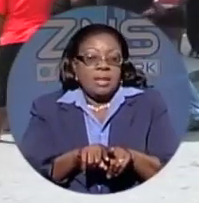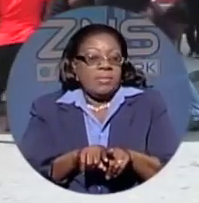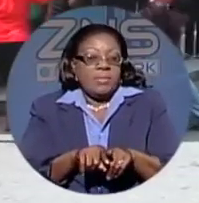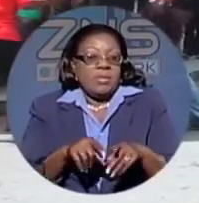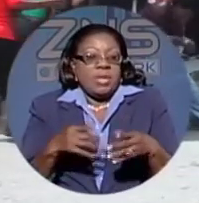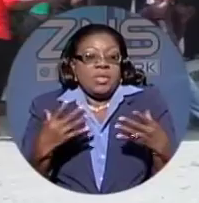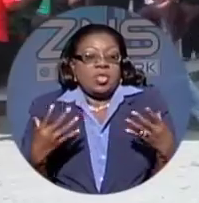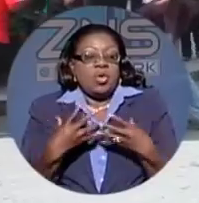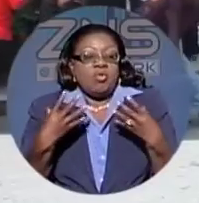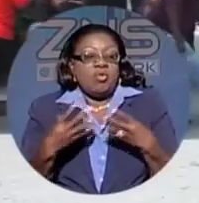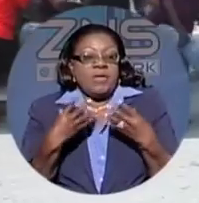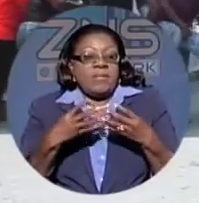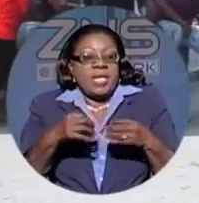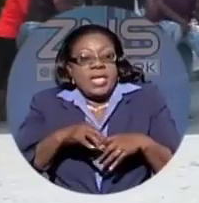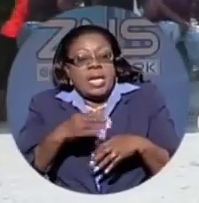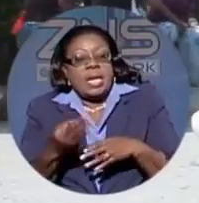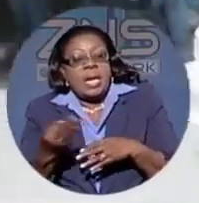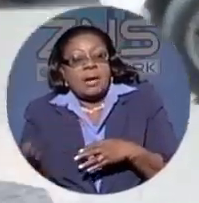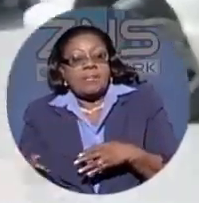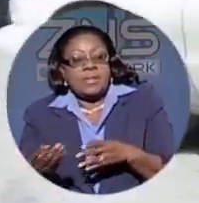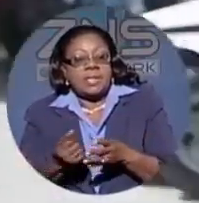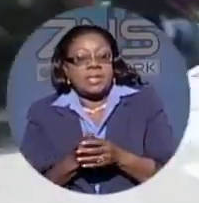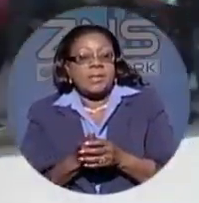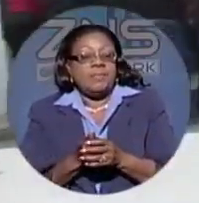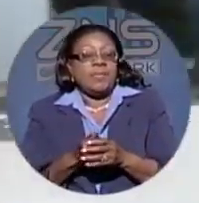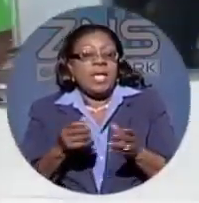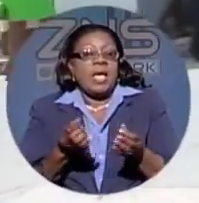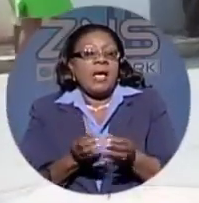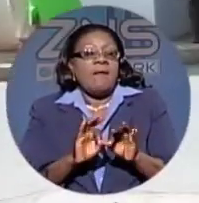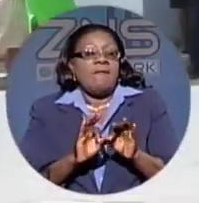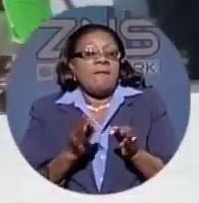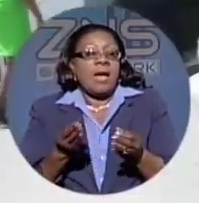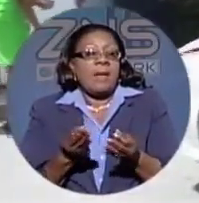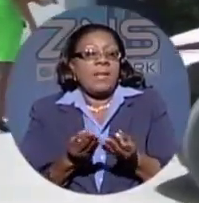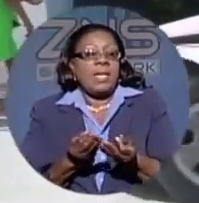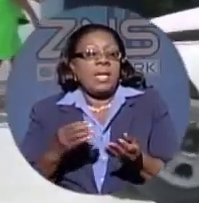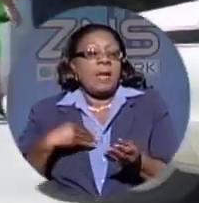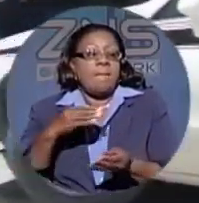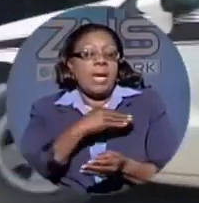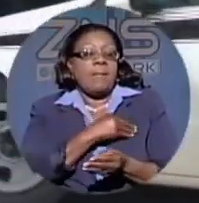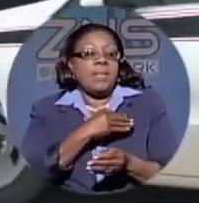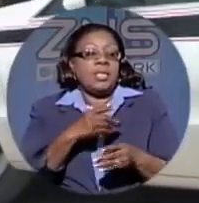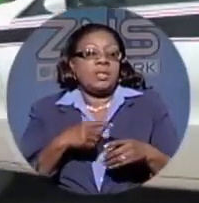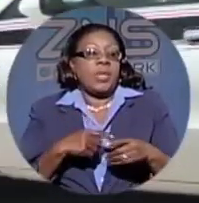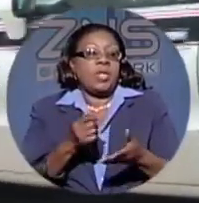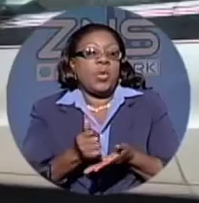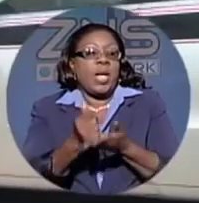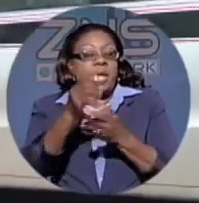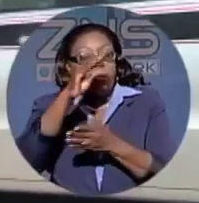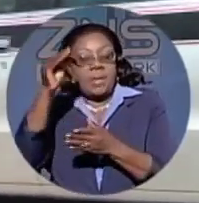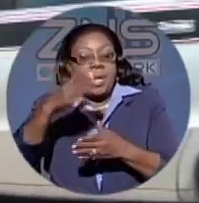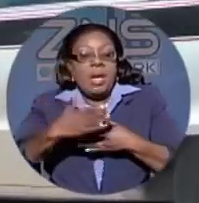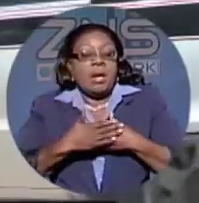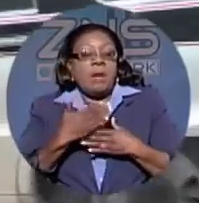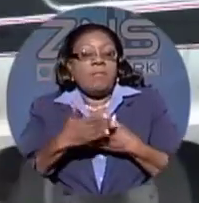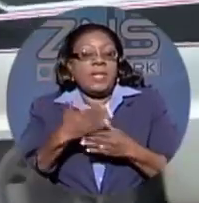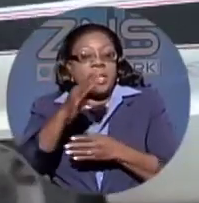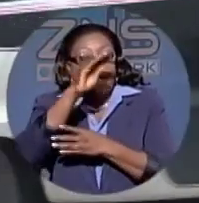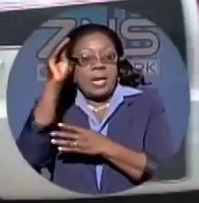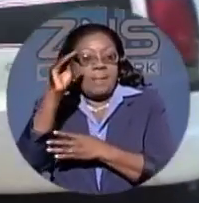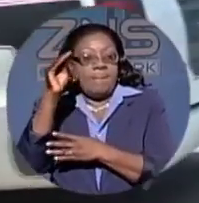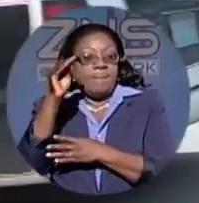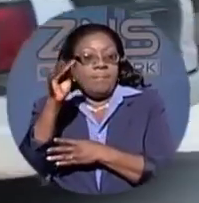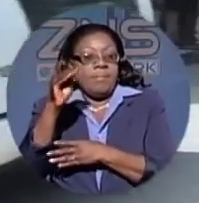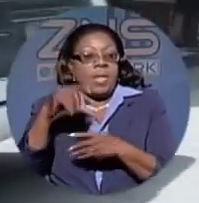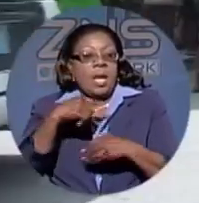so intense that he collapsed a short time later. Family members were notified of the incident and rushed to his aid, comforting him while giving him a bottle